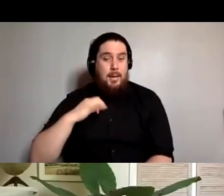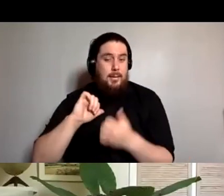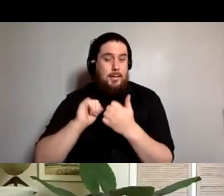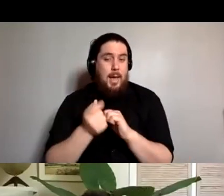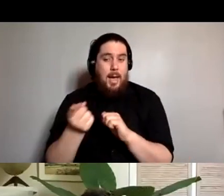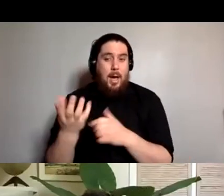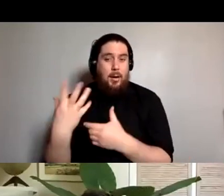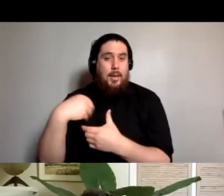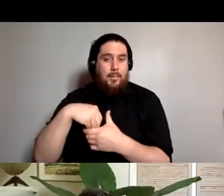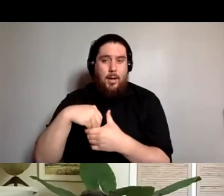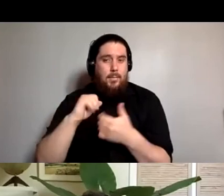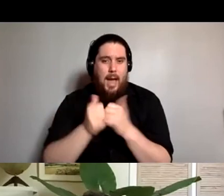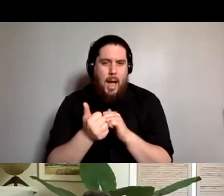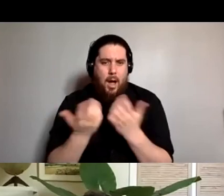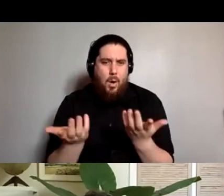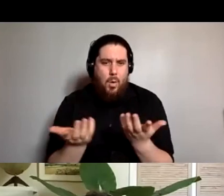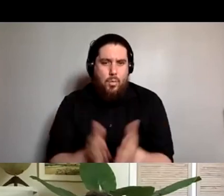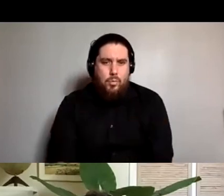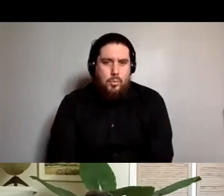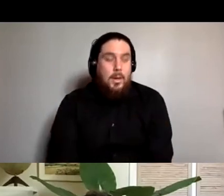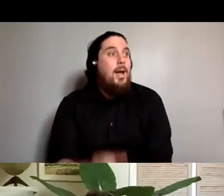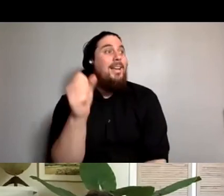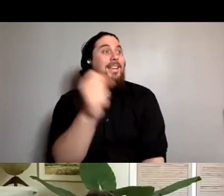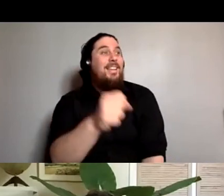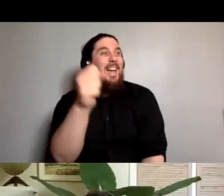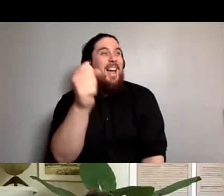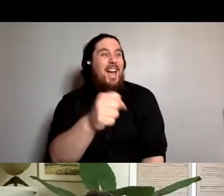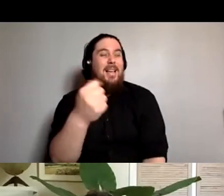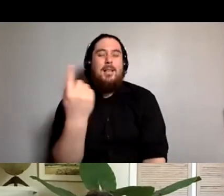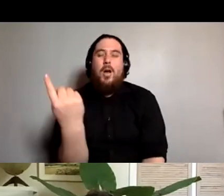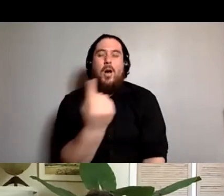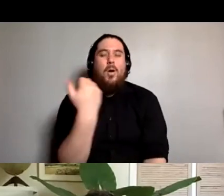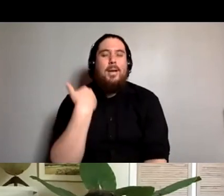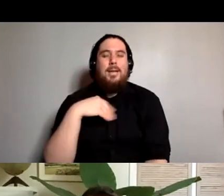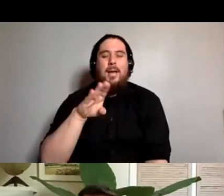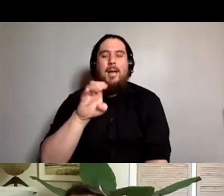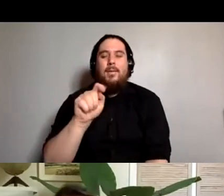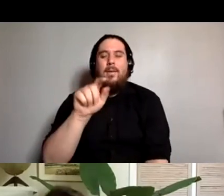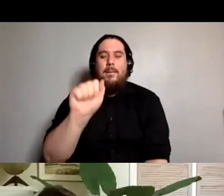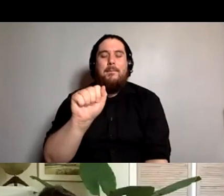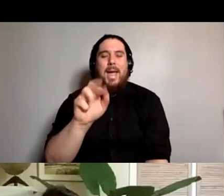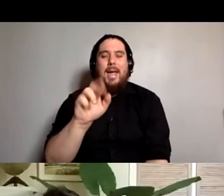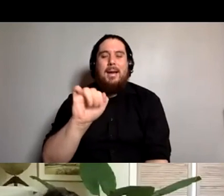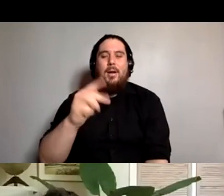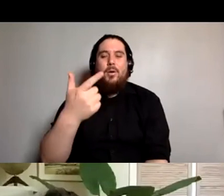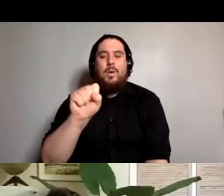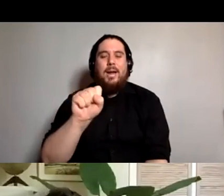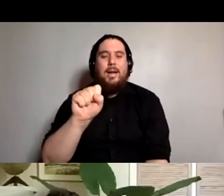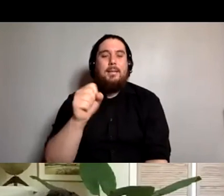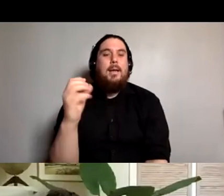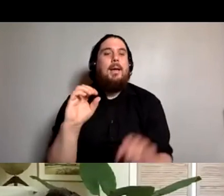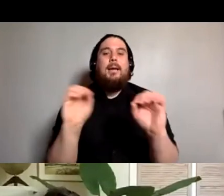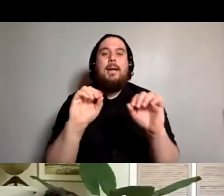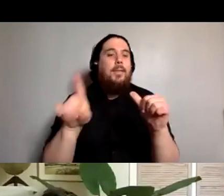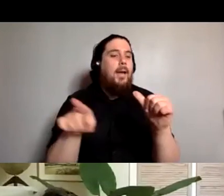How do people get involved? Yes, there are always beta rings. Nothing is finished the first cycle. And so please